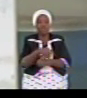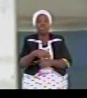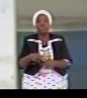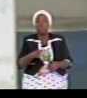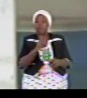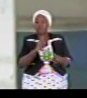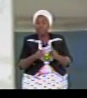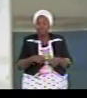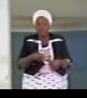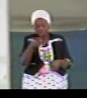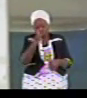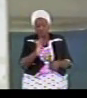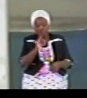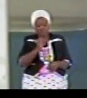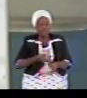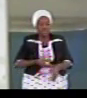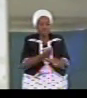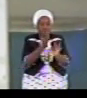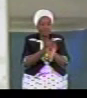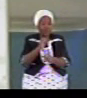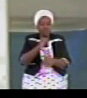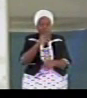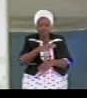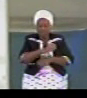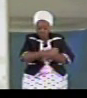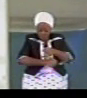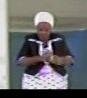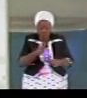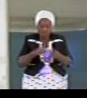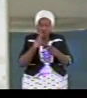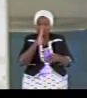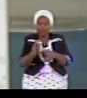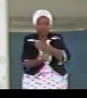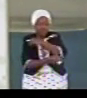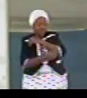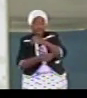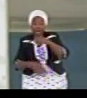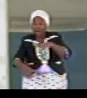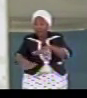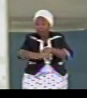suffer you to be tempted above that ye